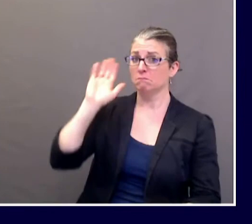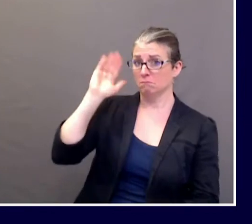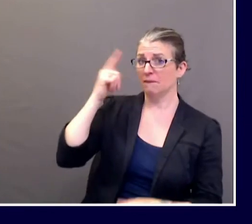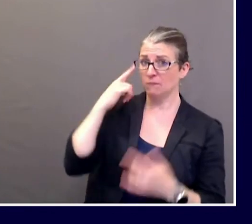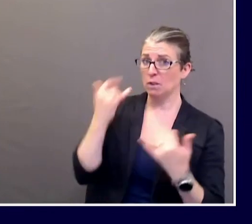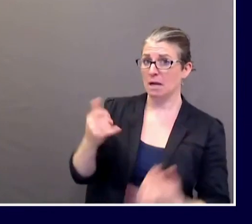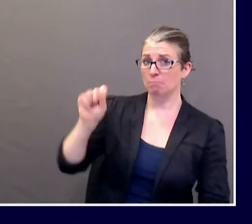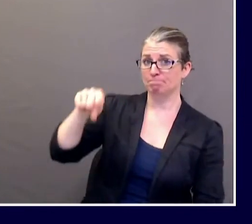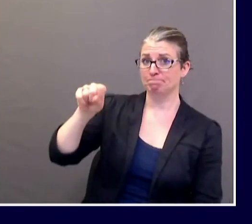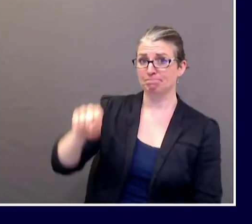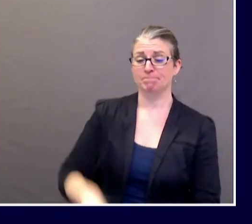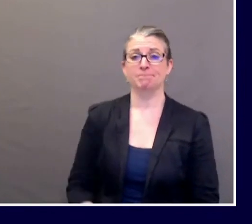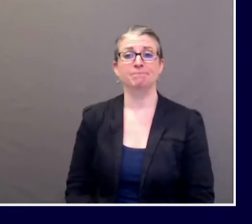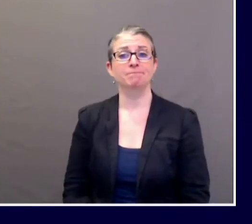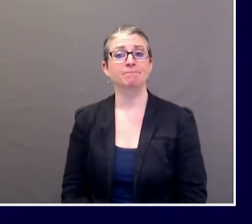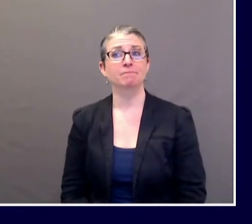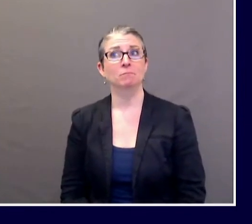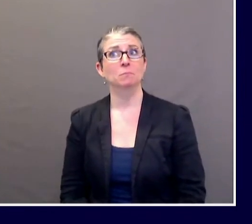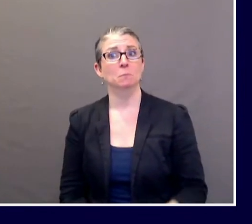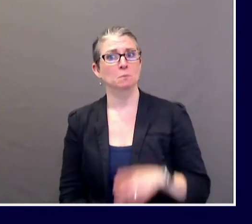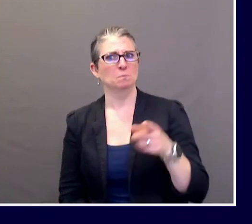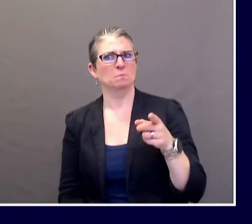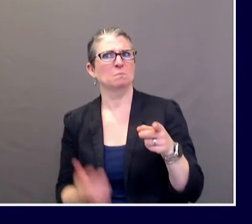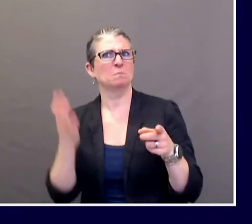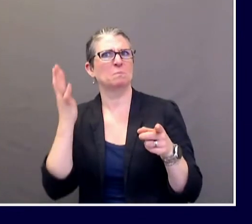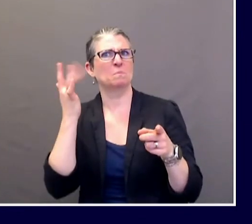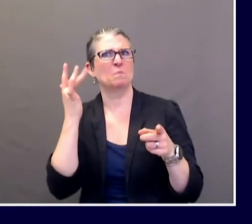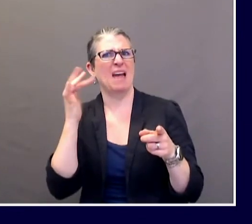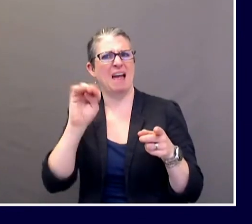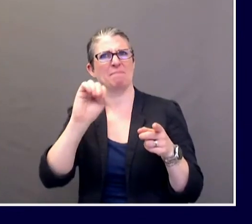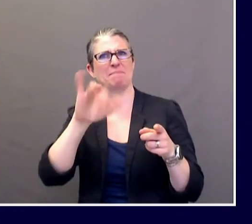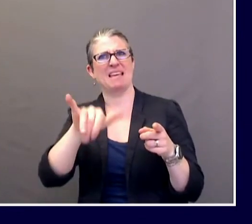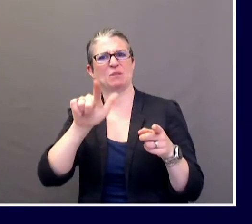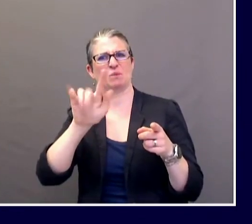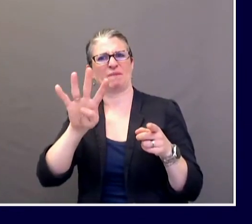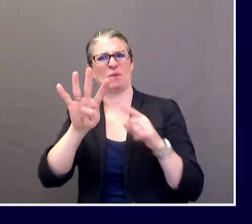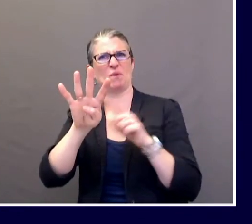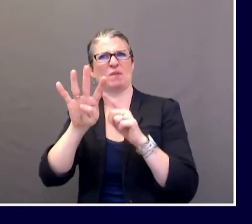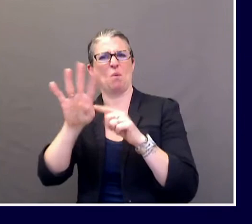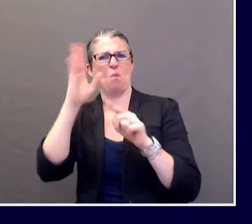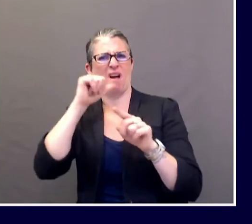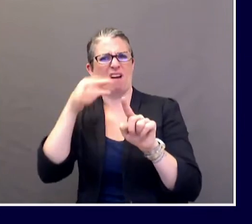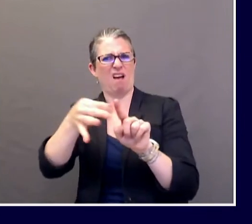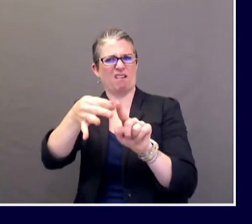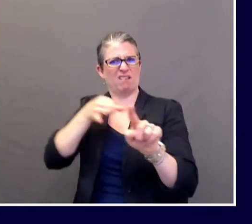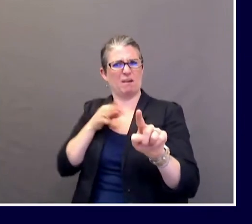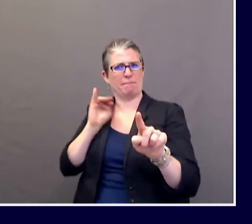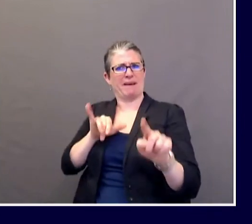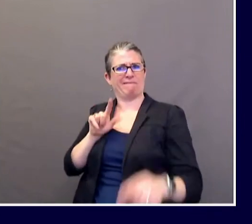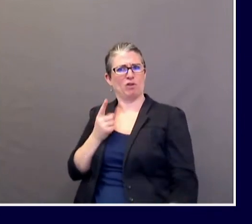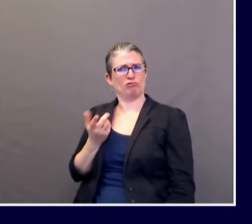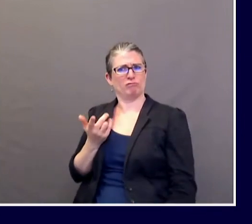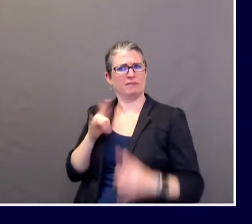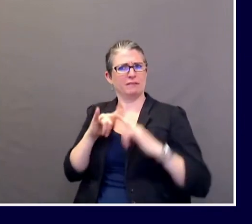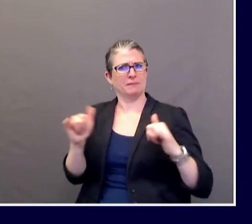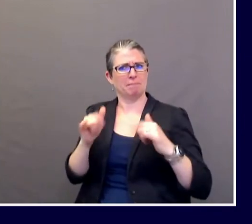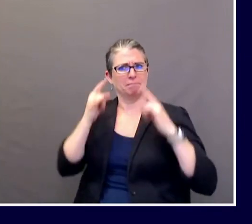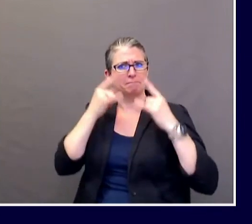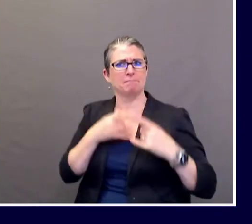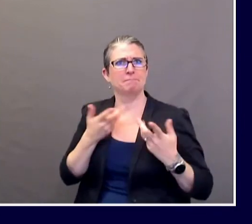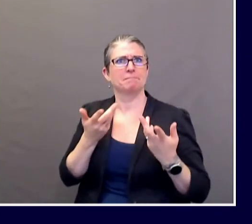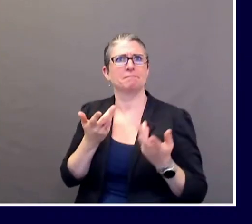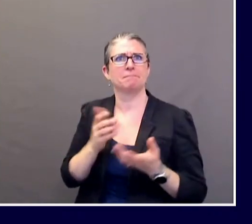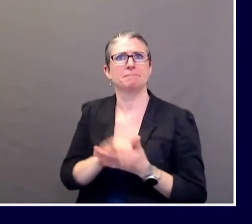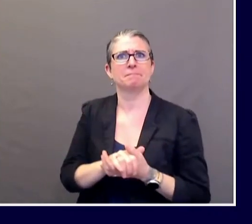Is there a reason for that, why you wouldn't move up that timeline then? Well, we're still seeing fairly high rates of cases here in Maine.